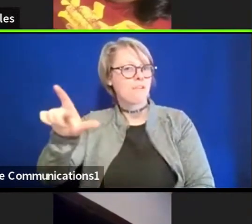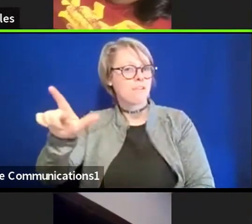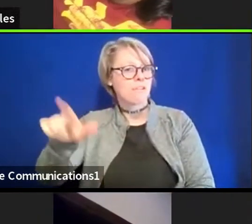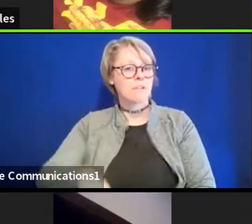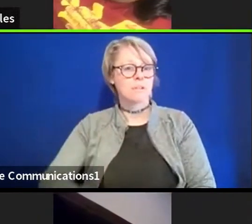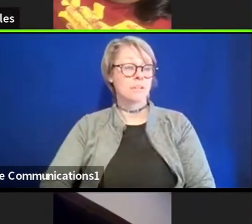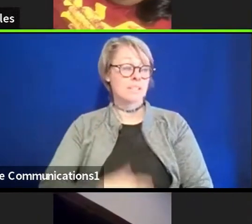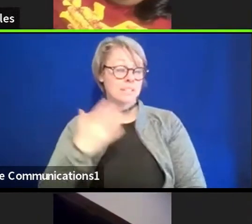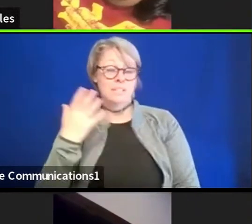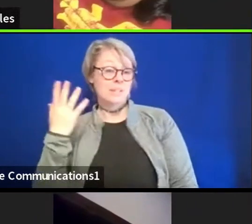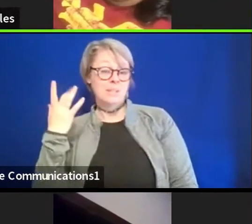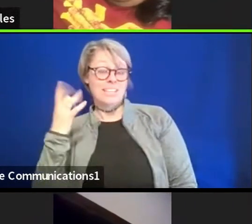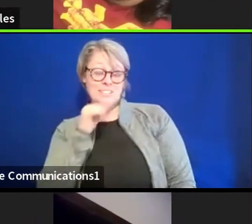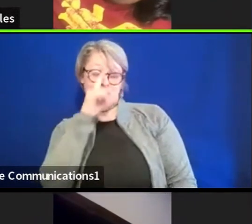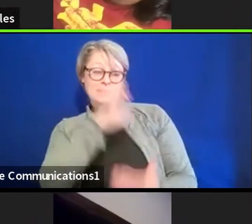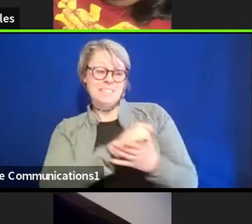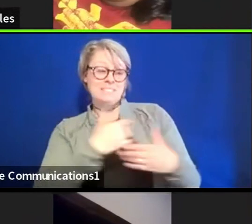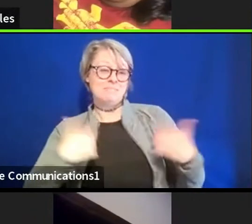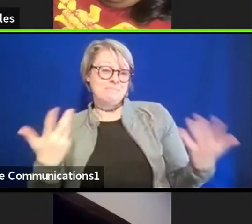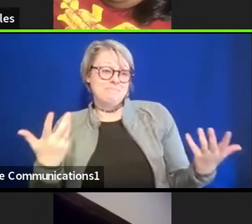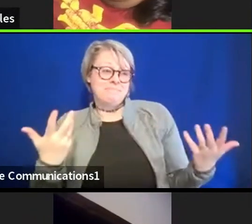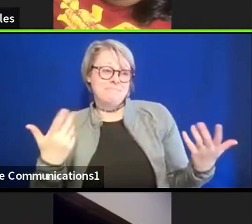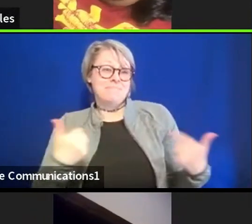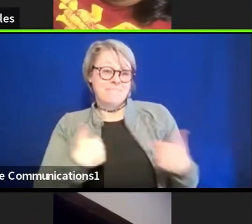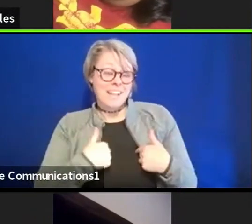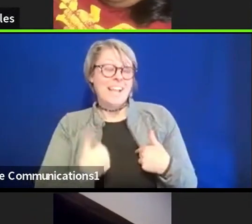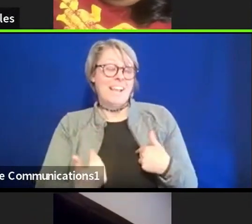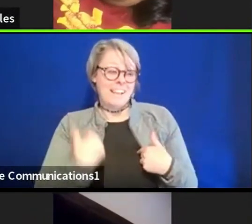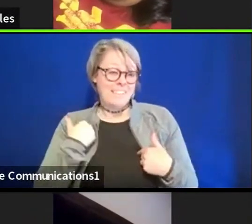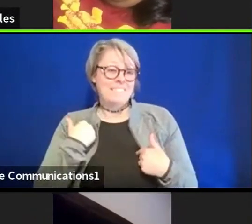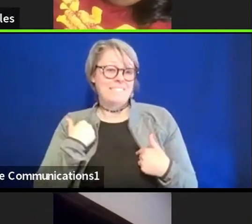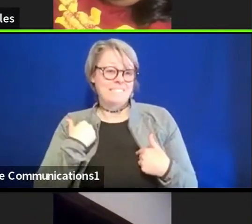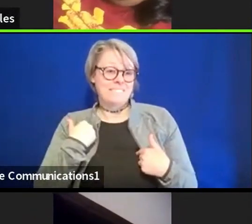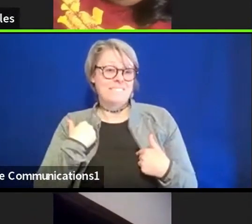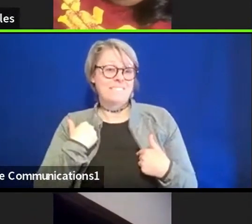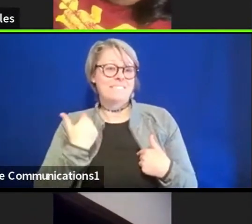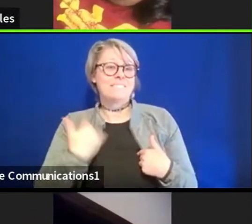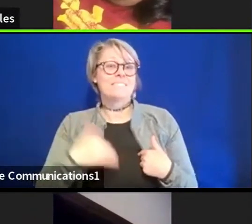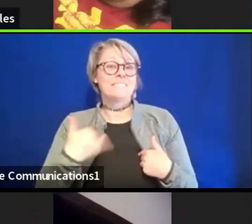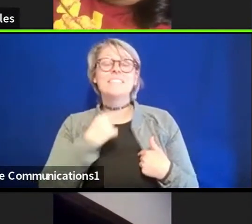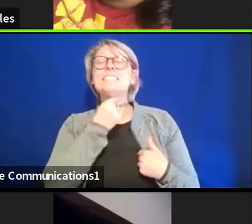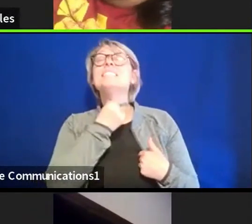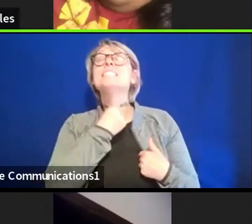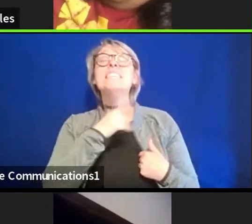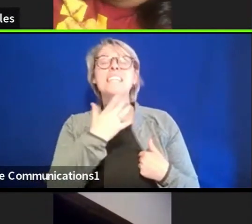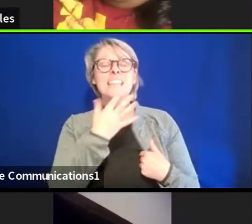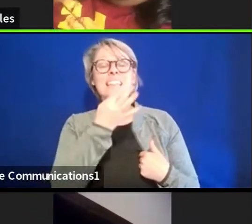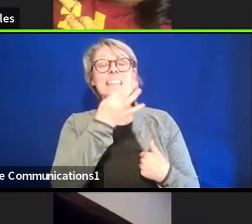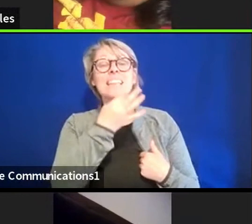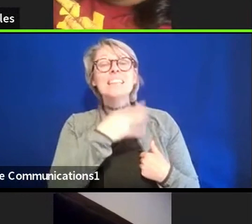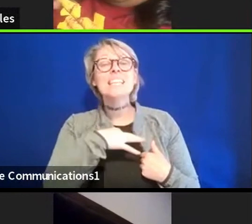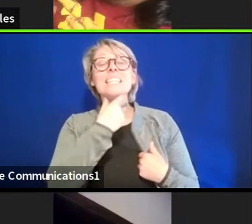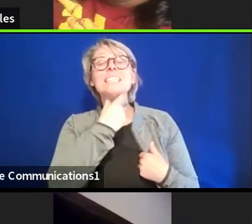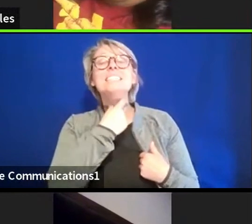because she didn't believe me that I have a very thin lining, like a small lining in